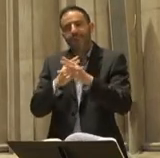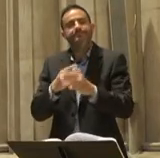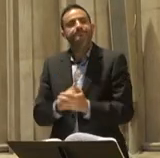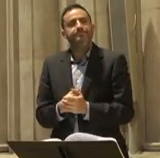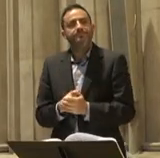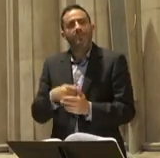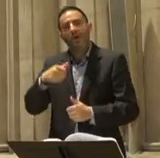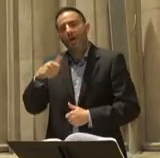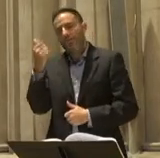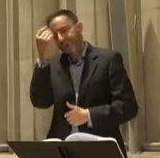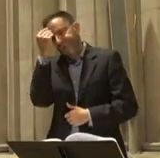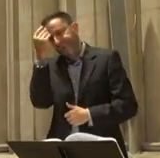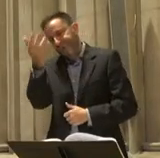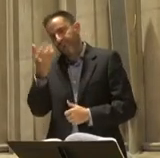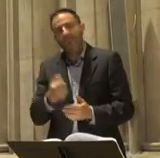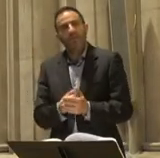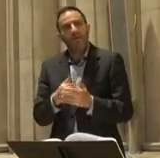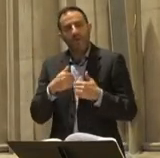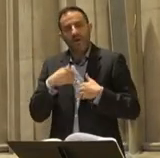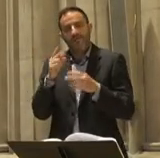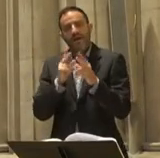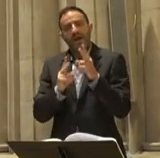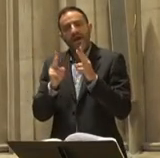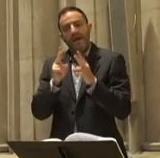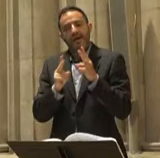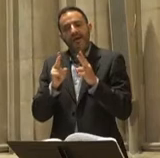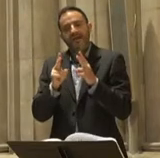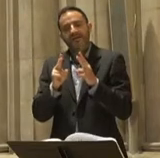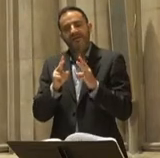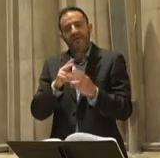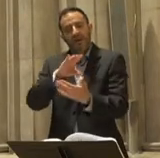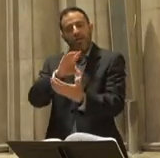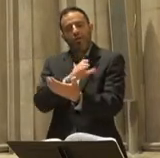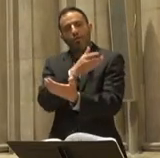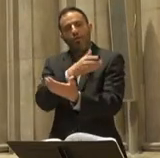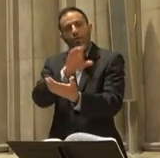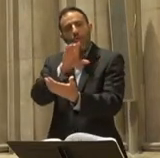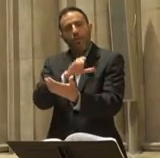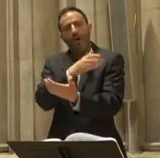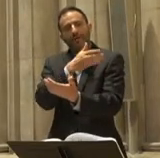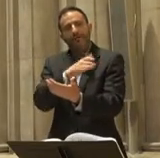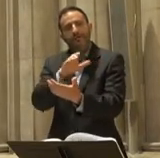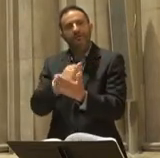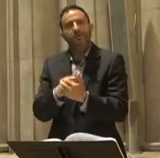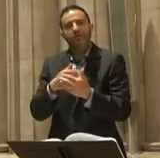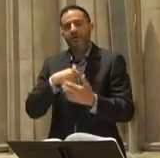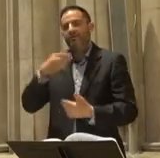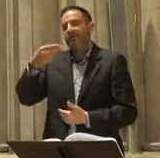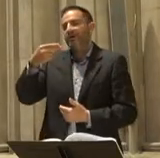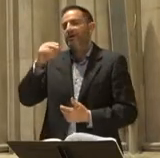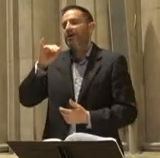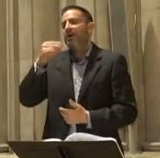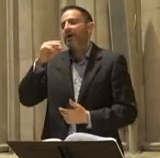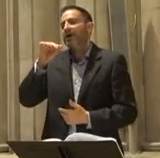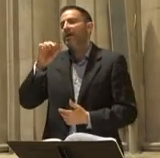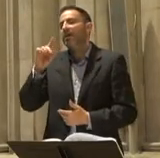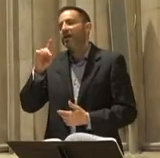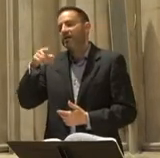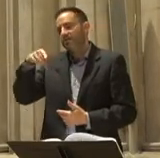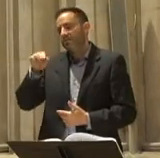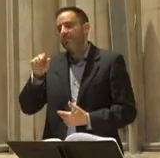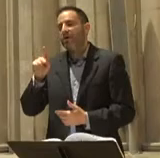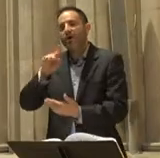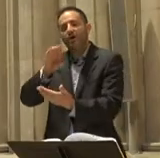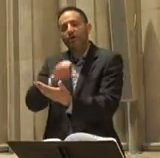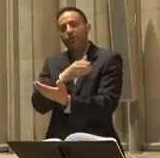Several other announcements for you. We have a guest choir with us today. We're very fortunate to have Highland Park United Methodist Church